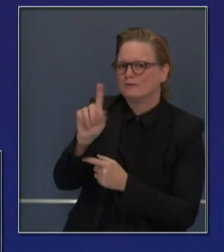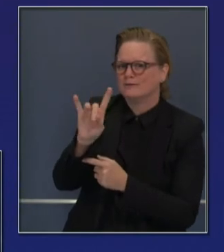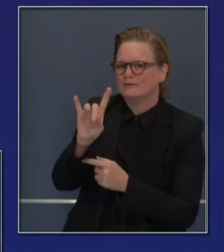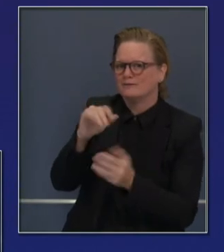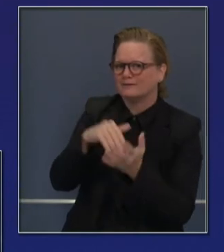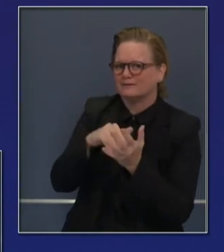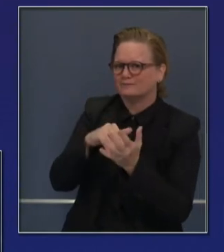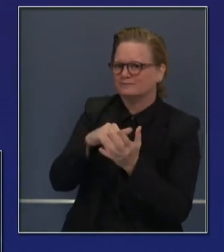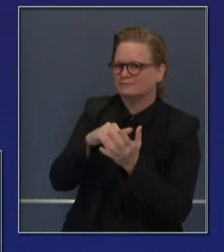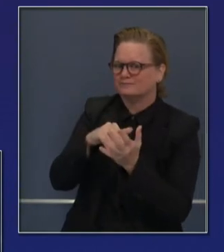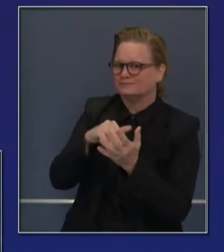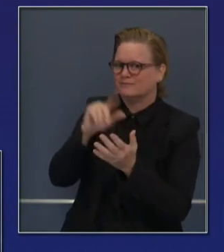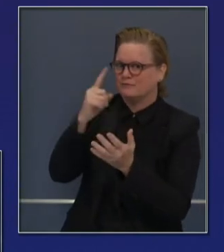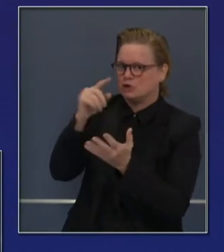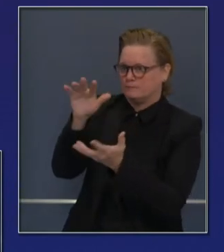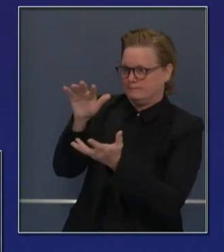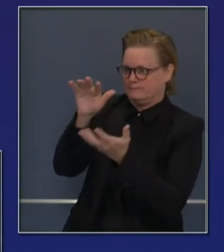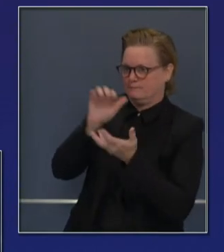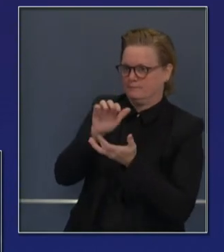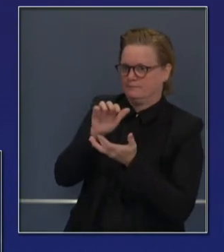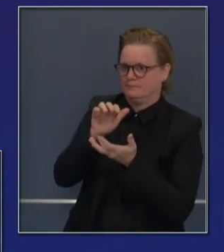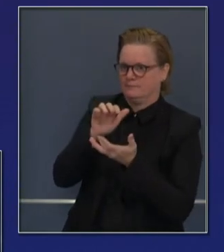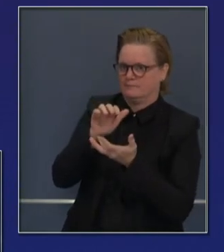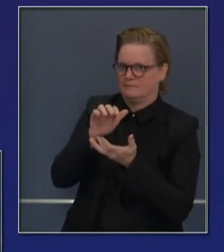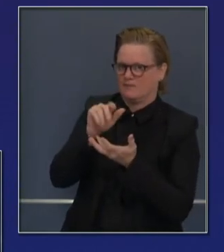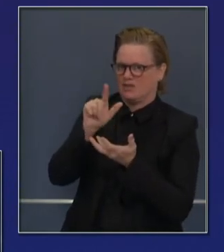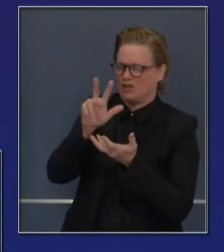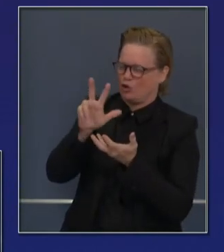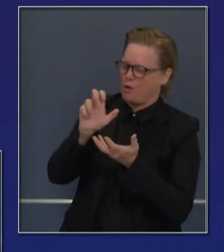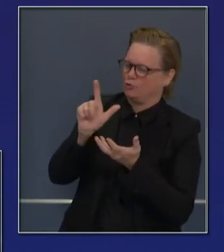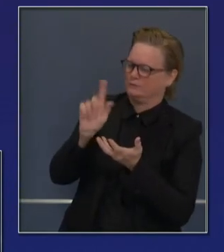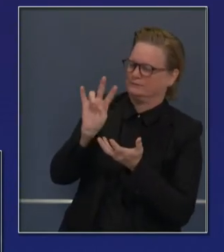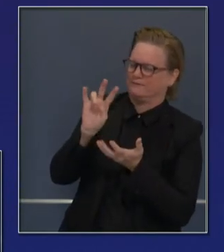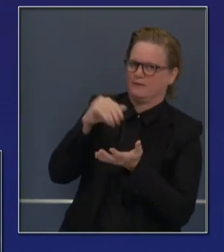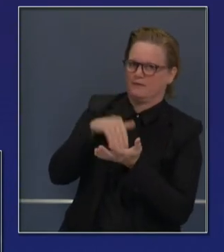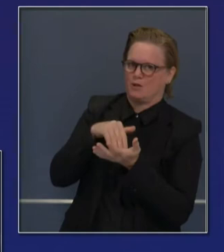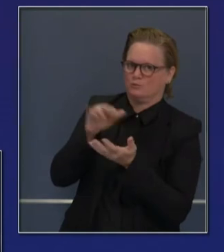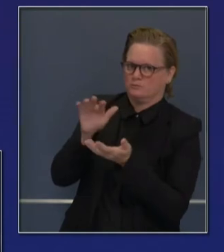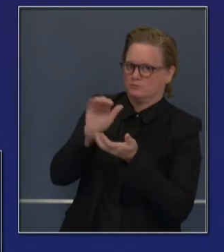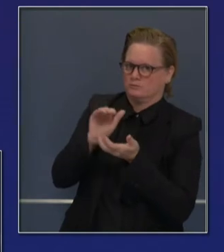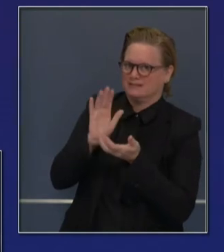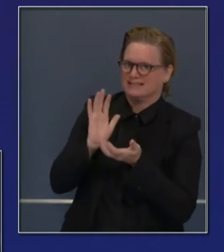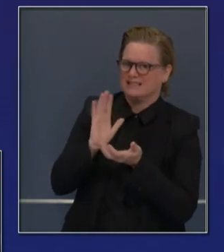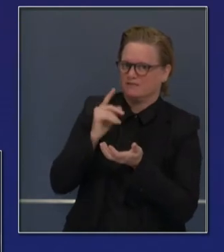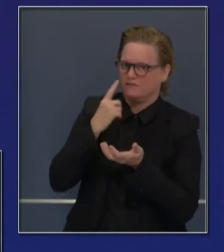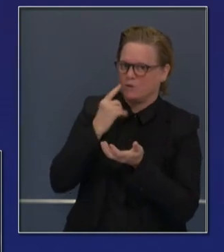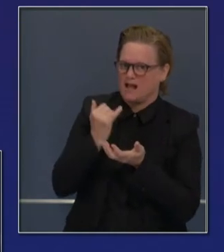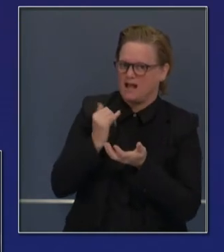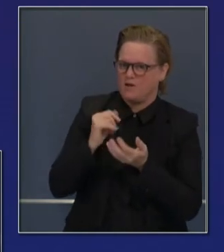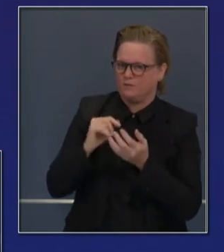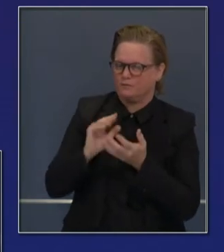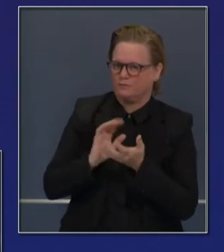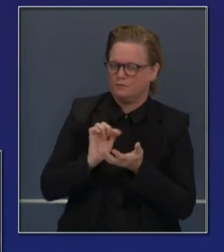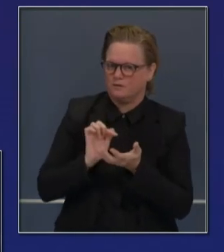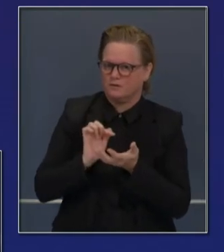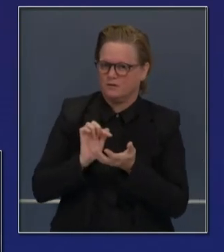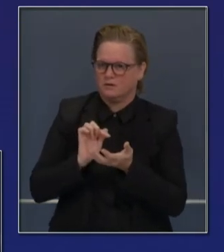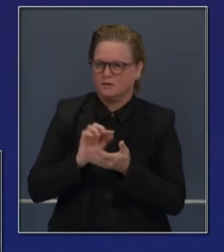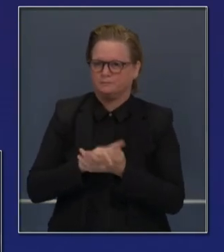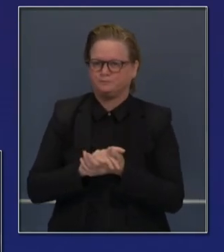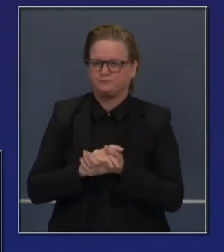first distribution of vaccines. These are challenging vaccines because these are the ultra low temperature